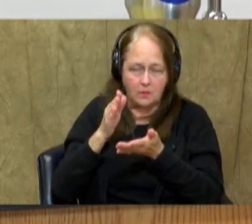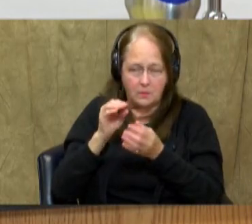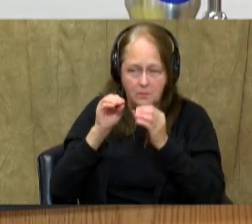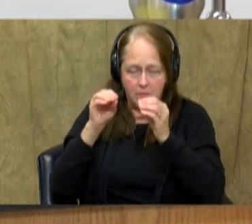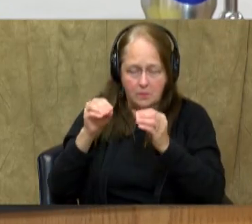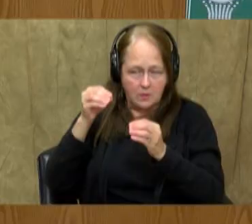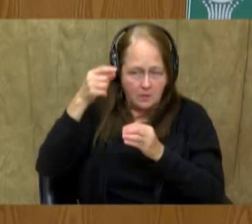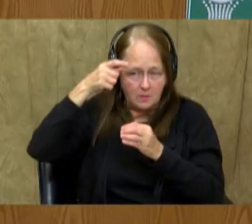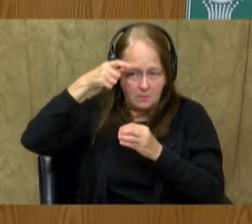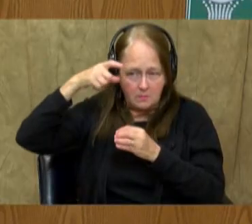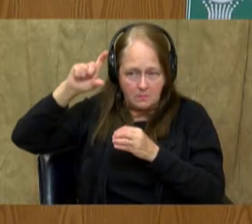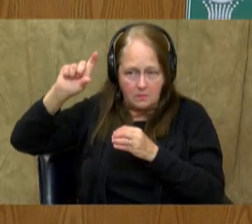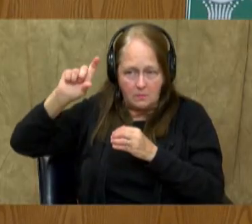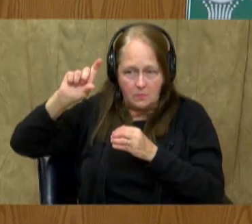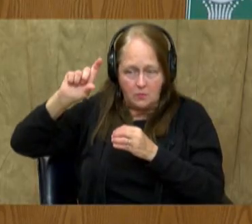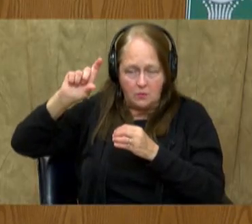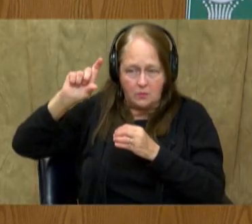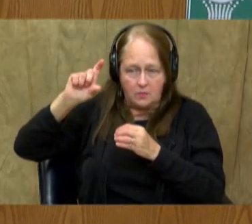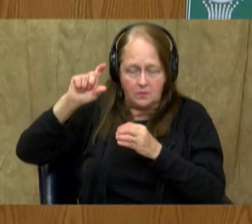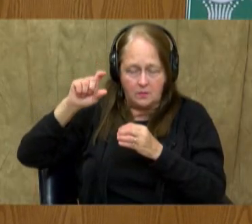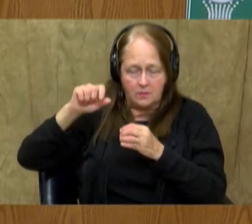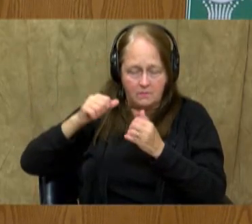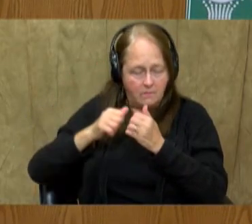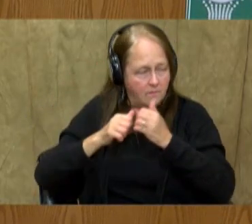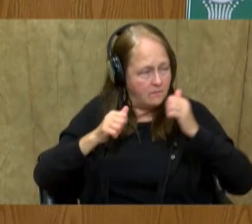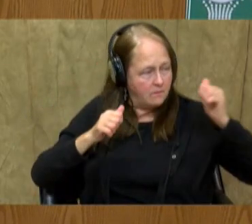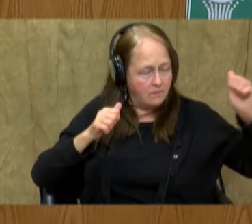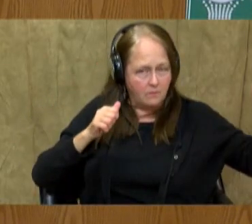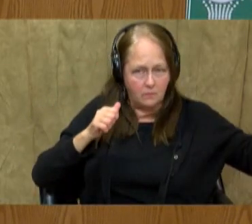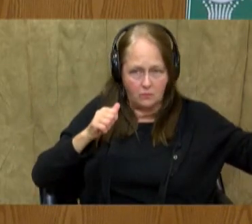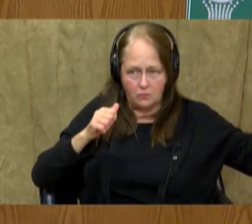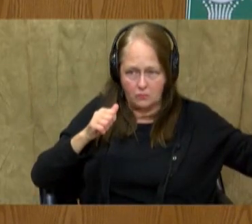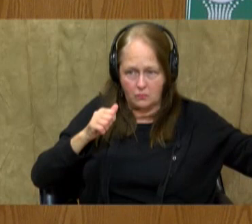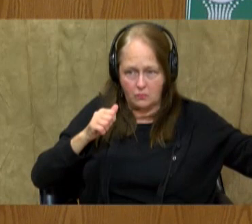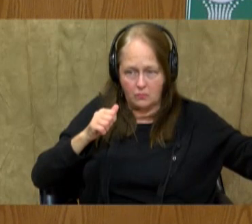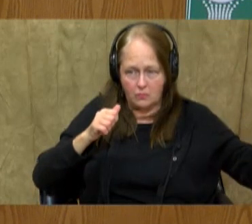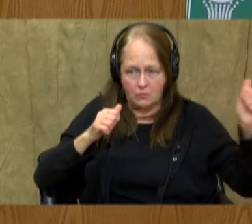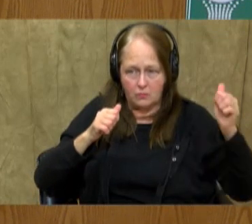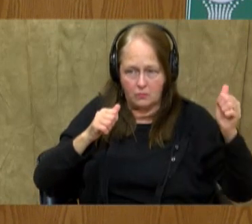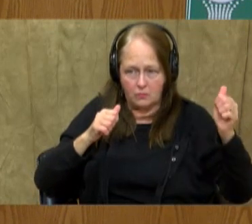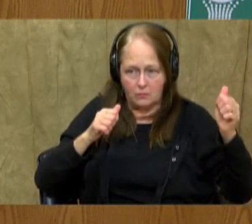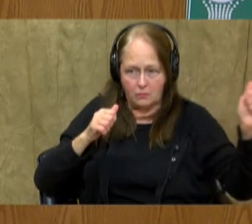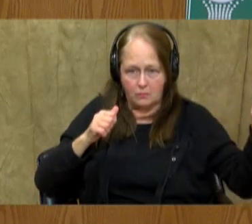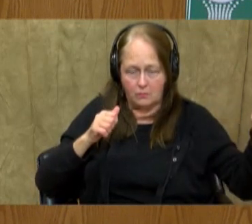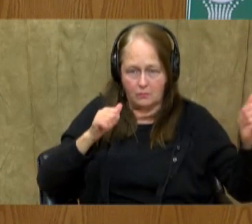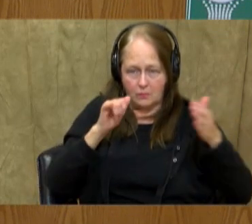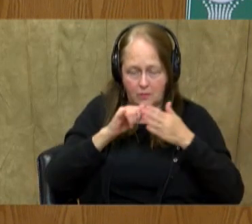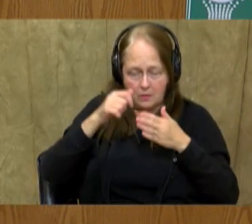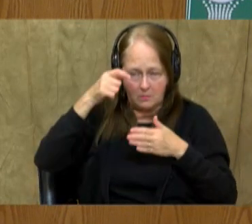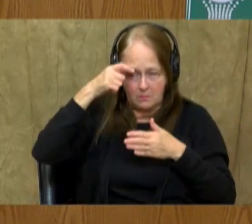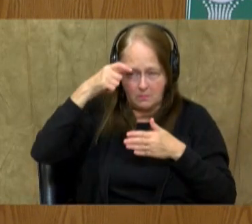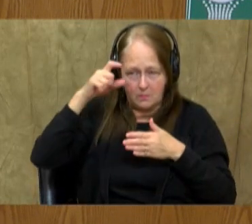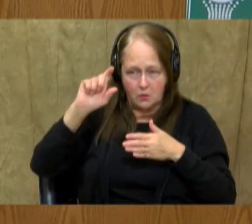place the moon at the appropriate distance, the moon